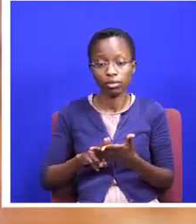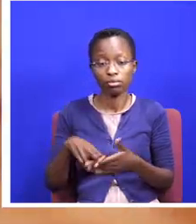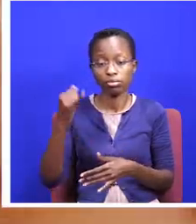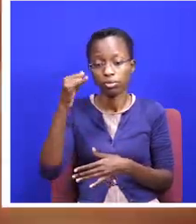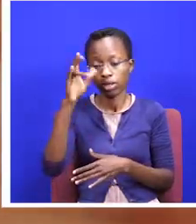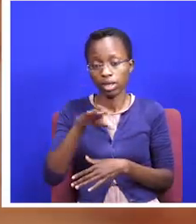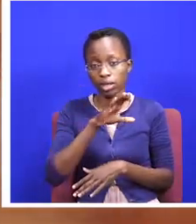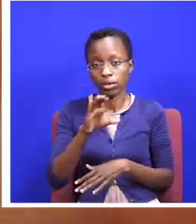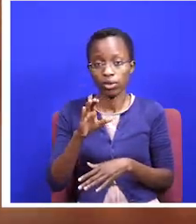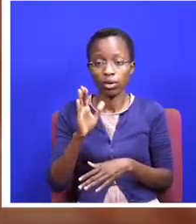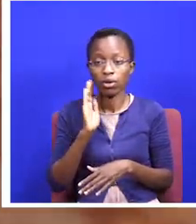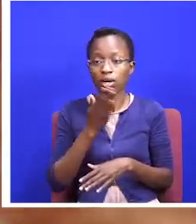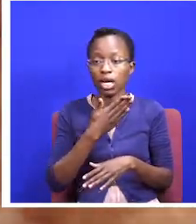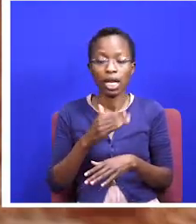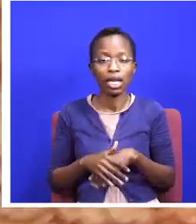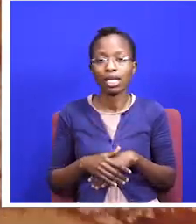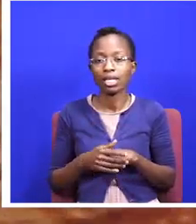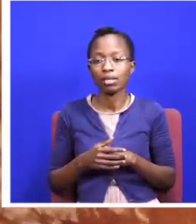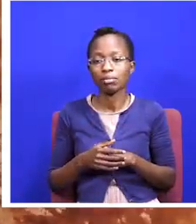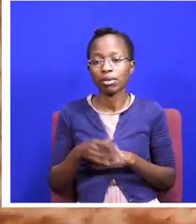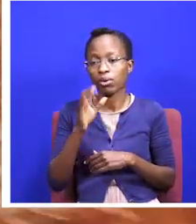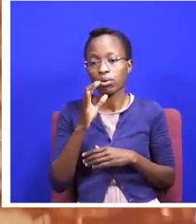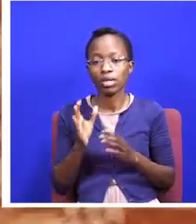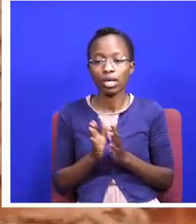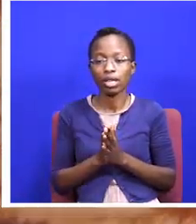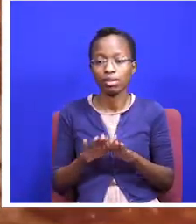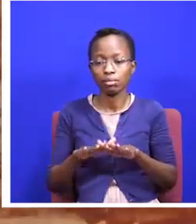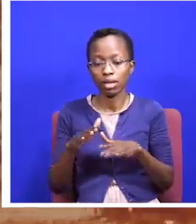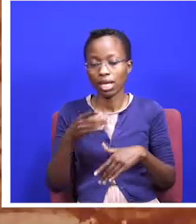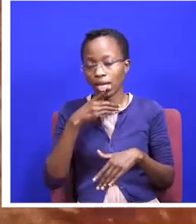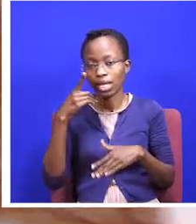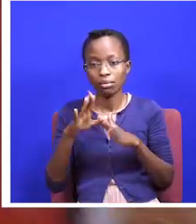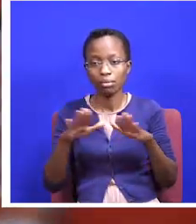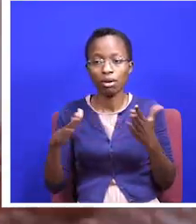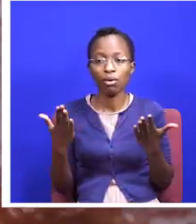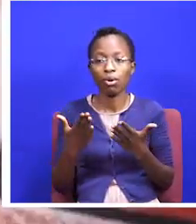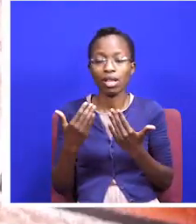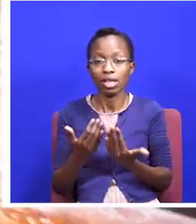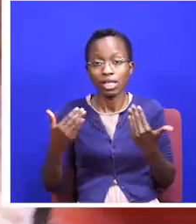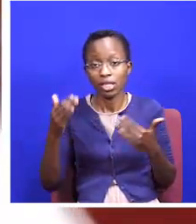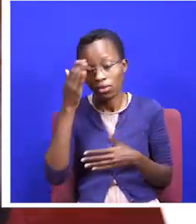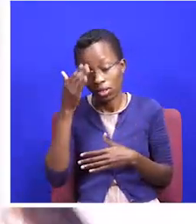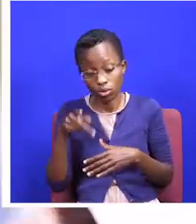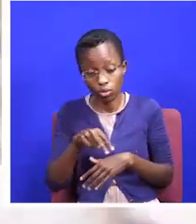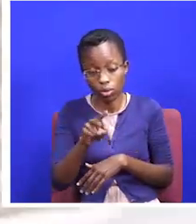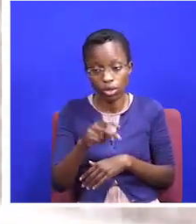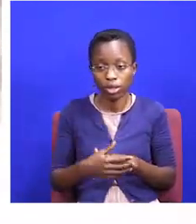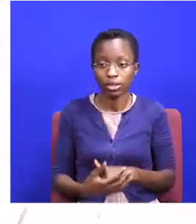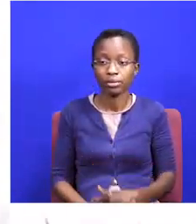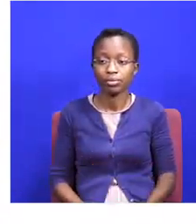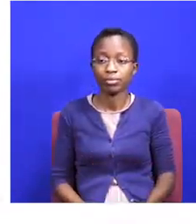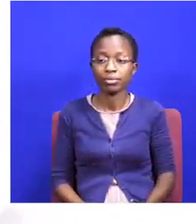verse, draw the cross, color, do your water, and the ground, the dry ground where they